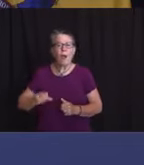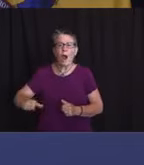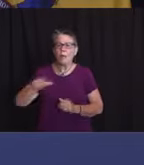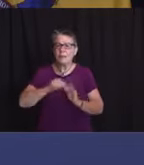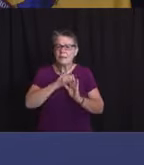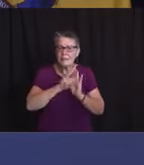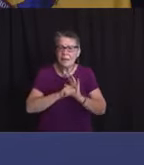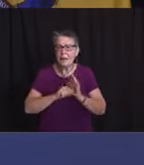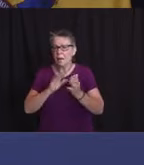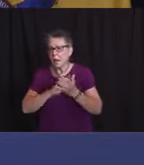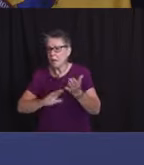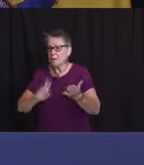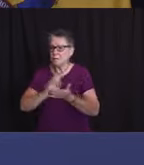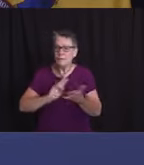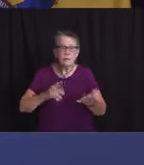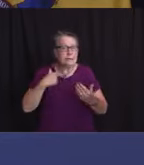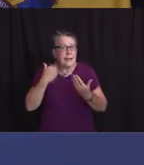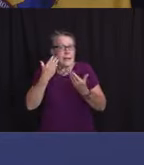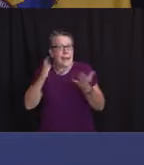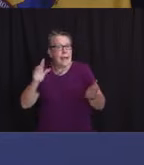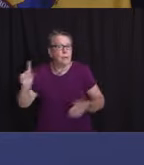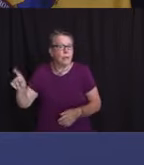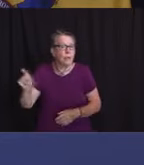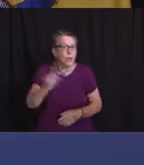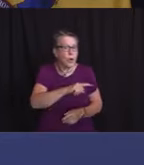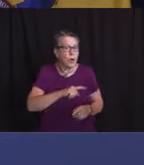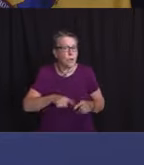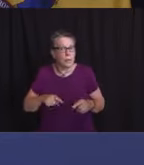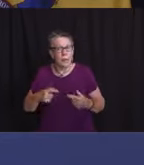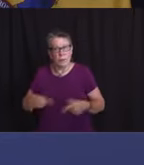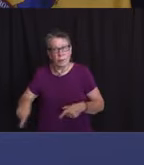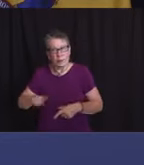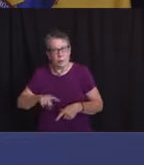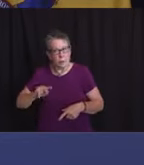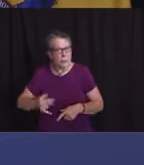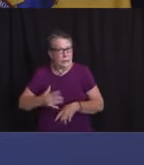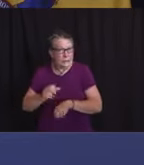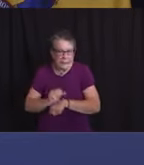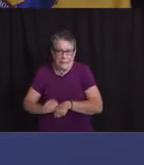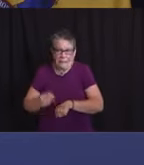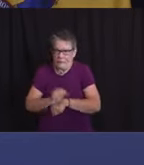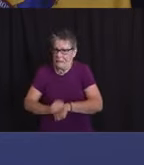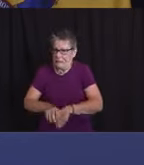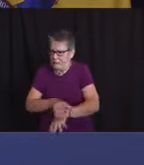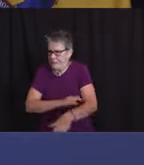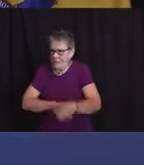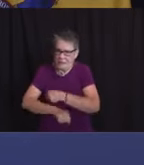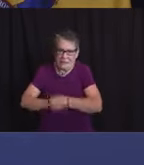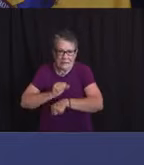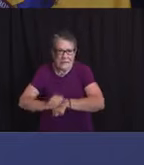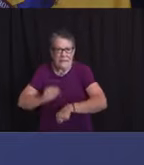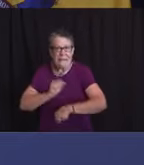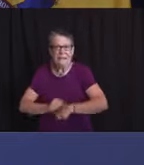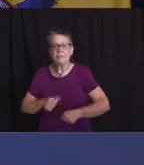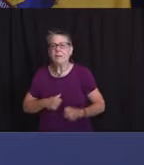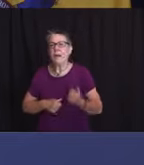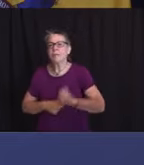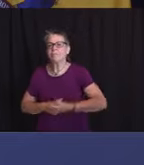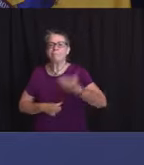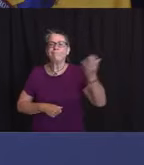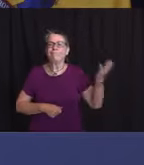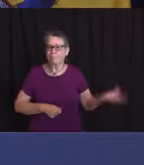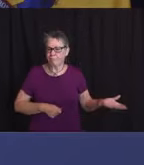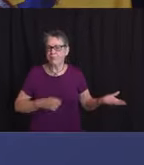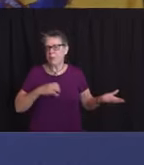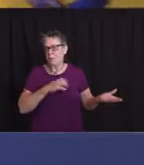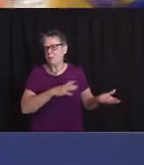are, so hats off to you. I jumped the gun, but here we go. Please help me welcome the woman who needs no introduction, the Commissioner of the Department of Health,